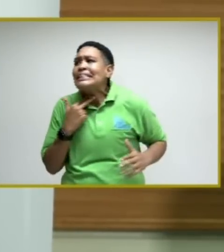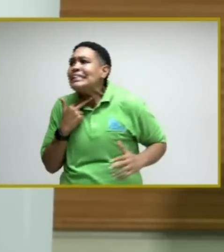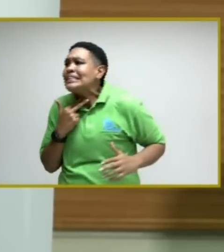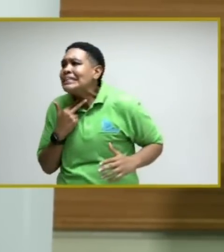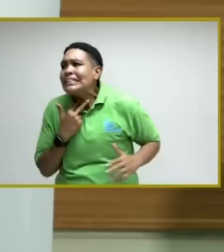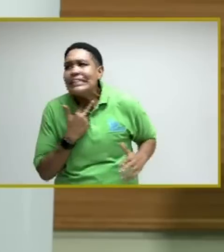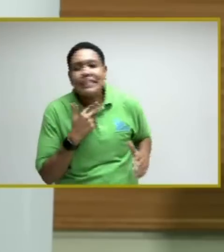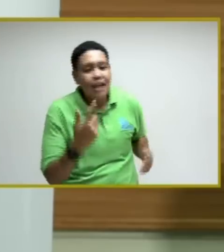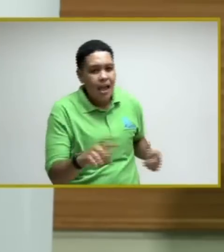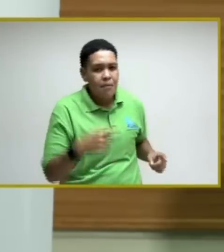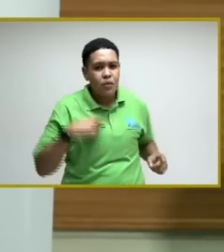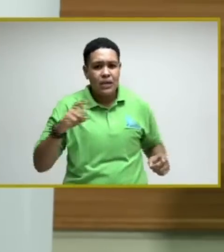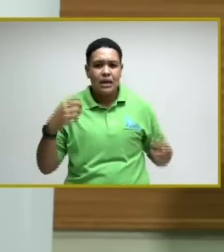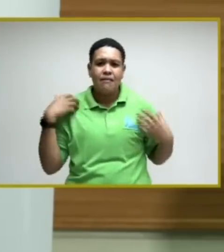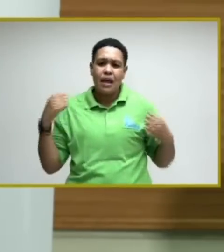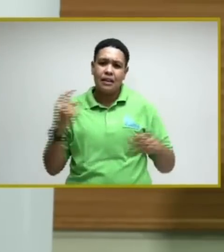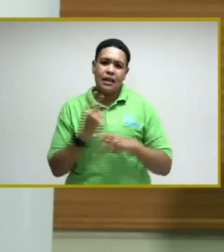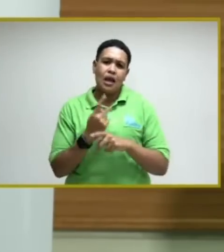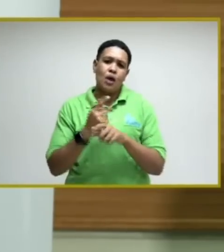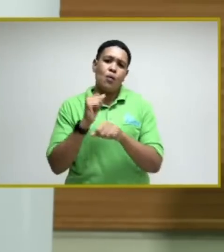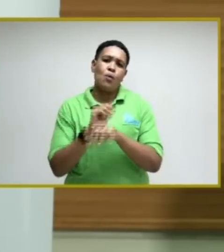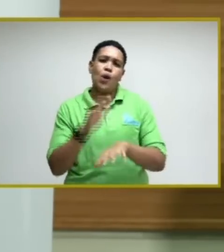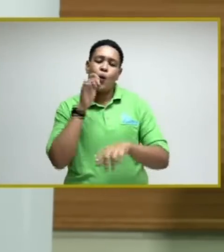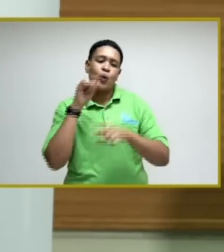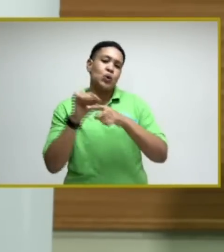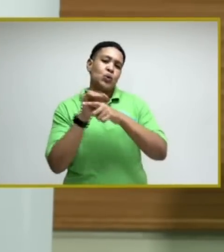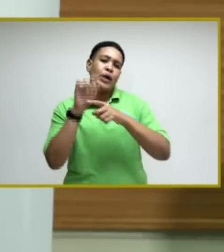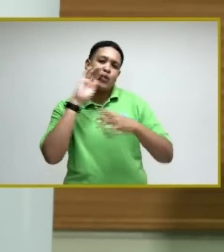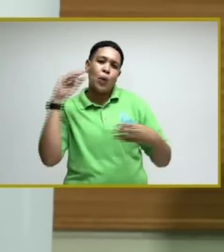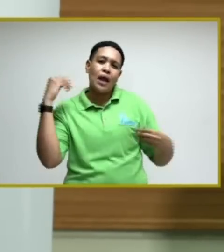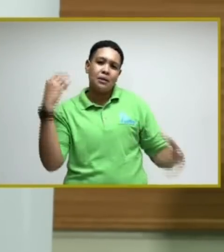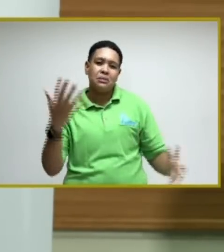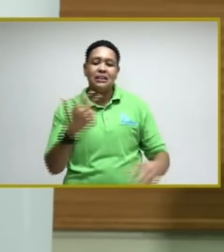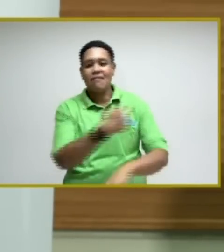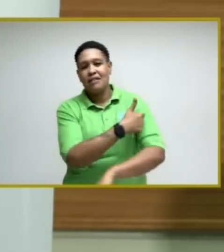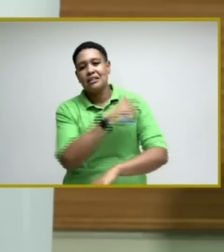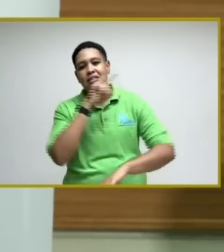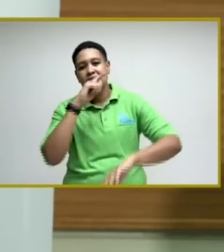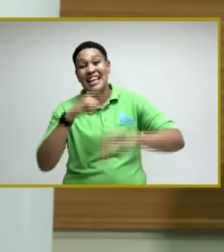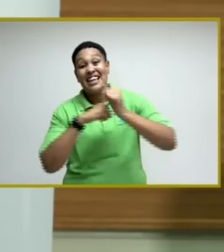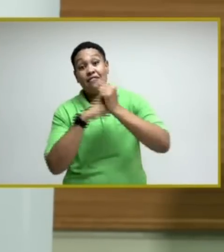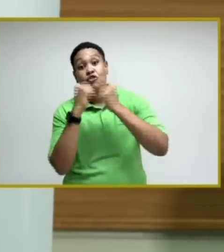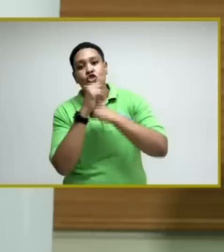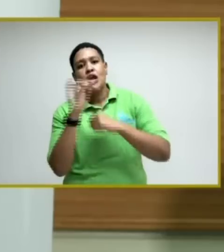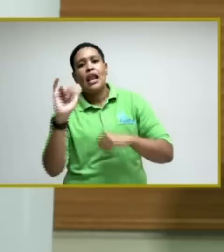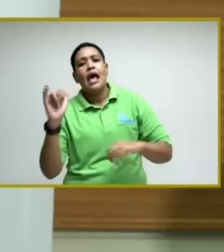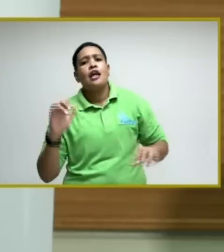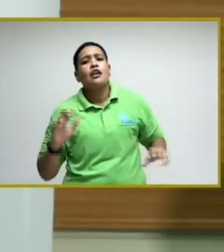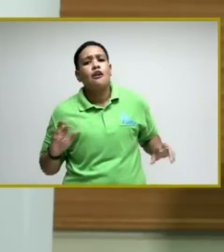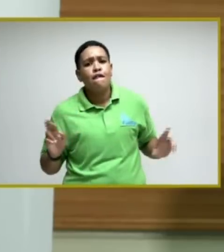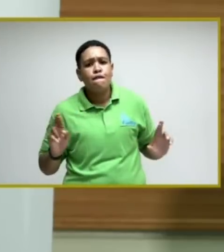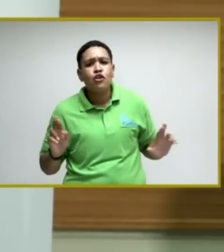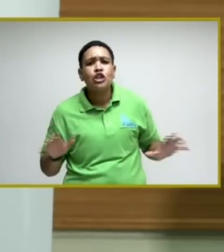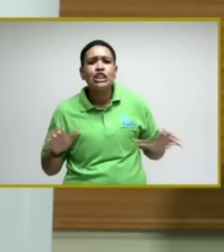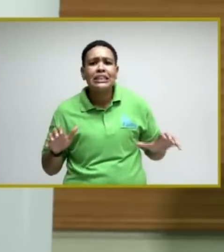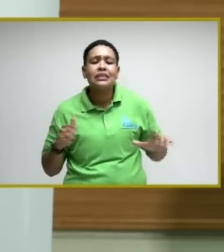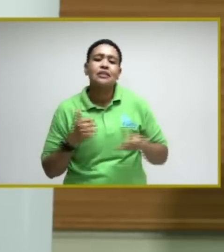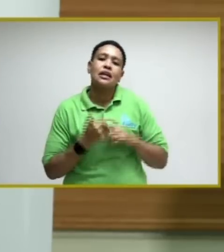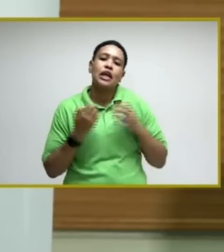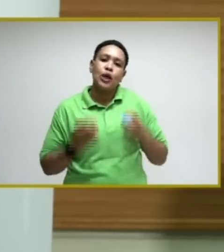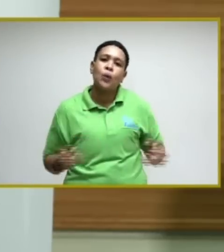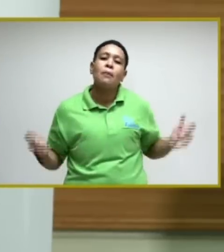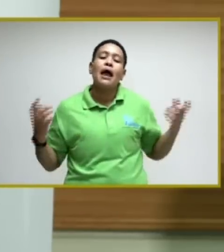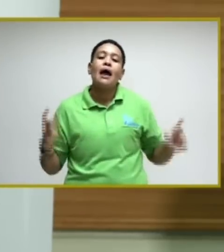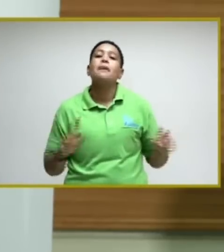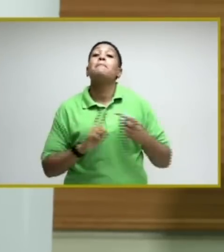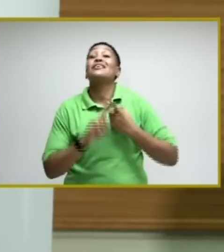healthcare workers, for example, who are trained to administer vaccines, the infrastructure like the refrigeration equipment. But to